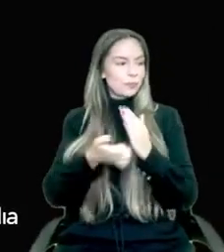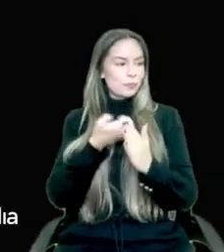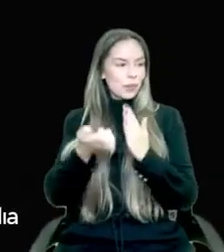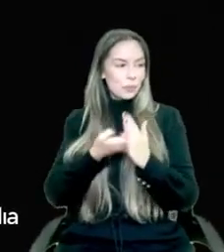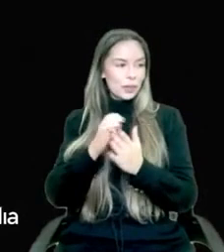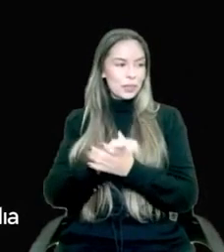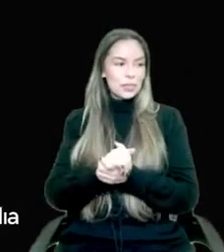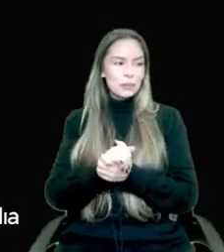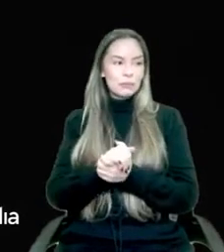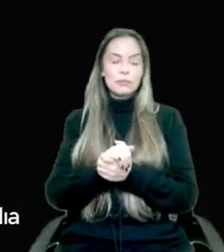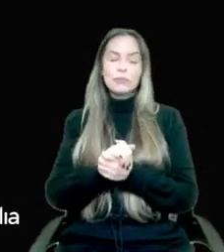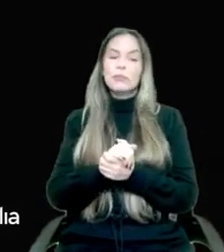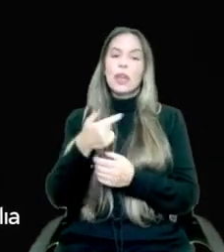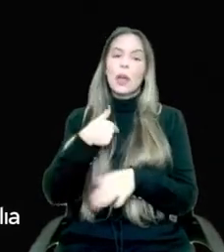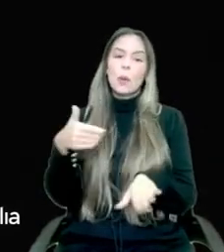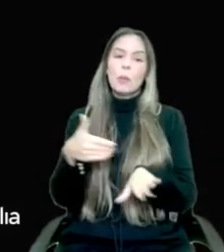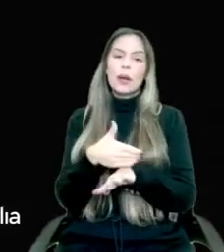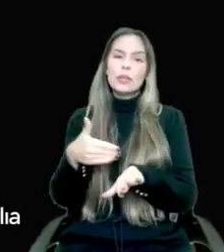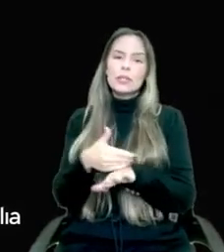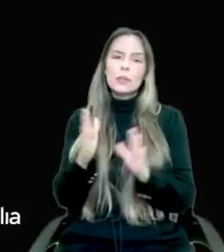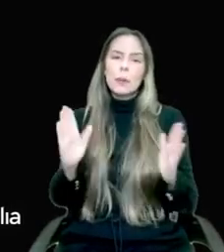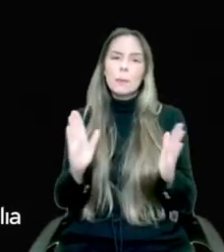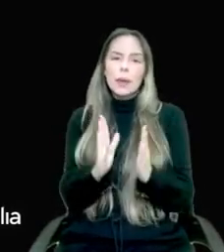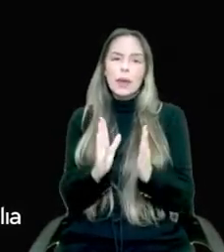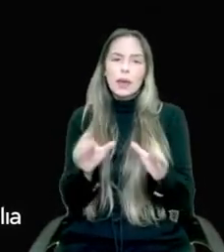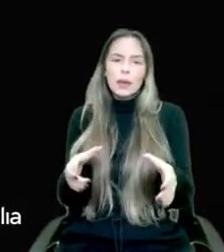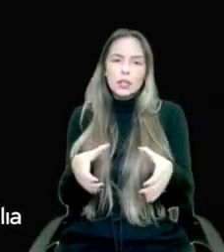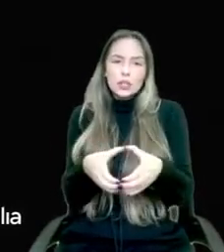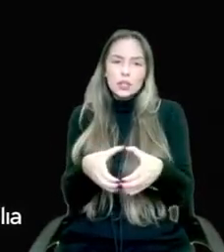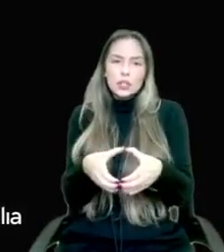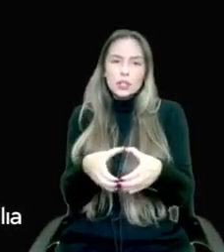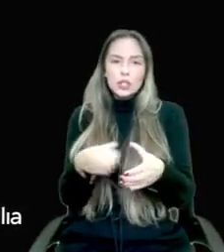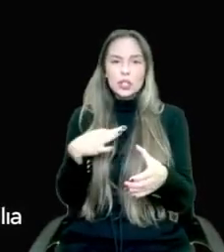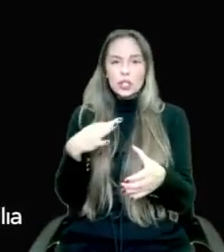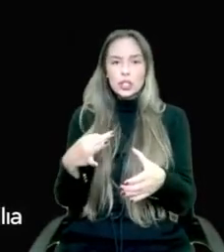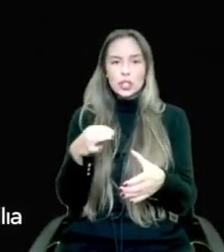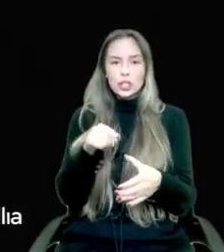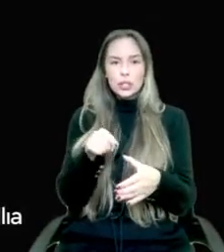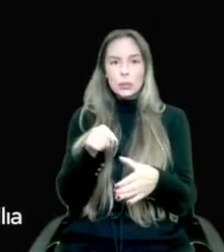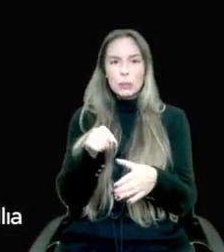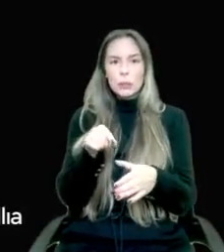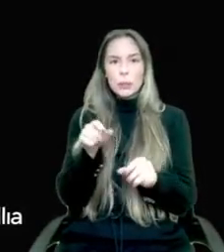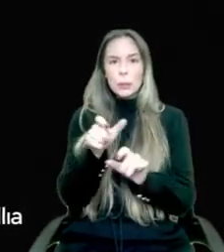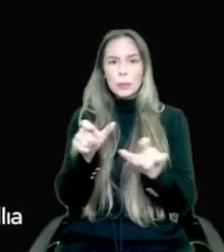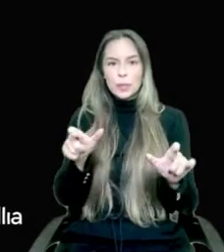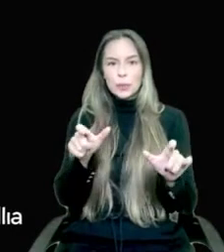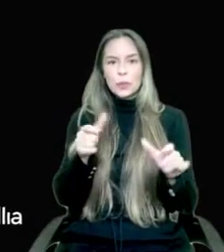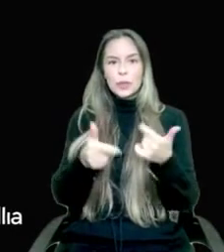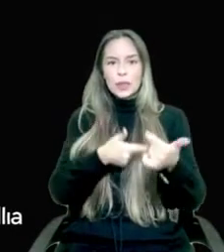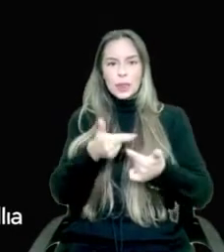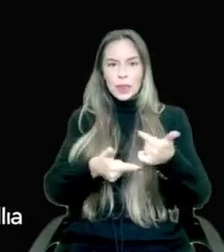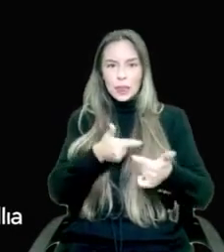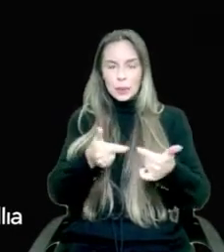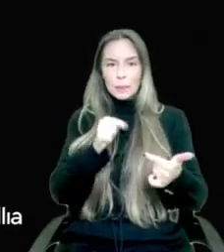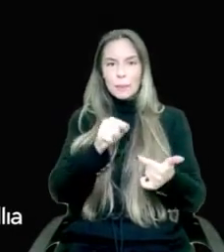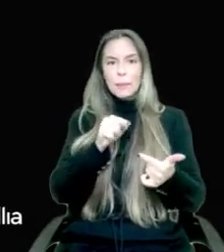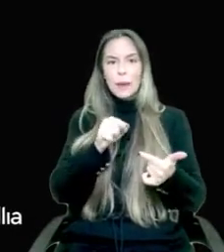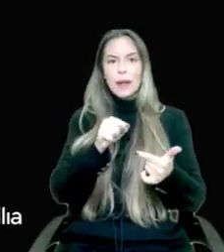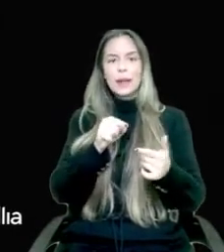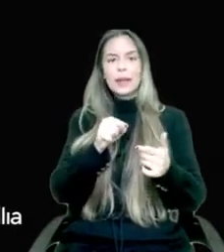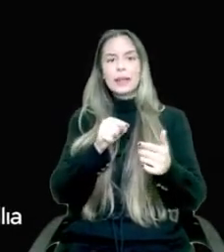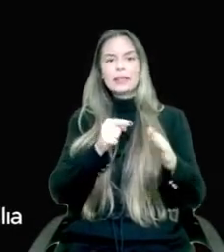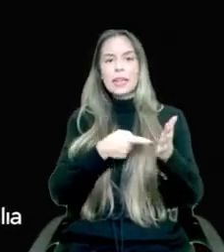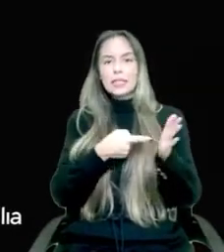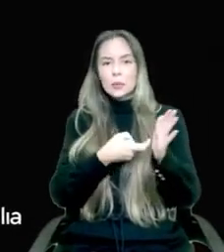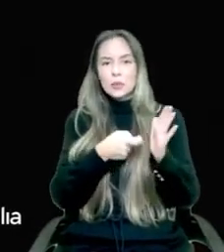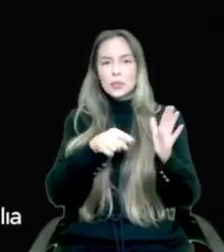I'm part of a small team of former C-suite executives of large enterprises. All of us did some sort of